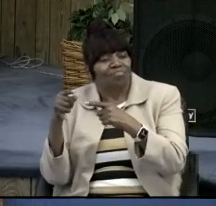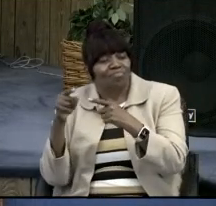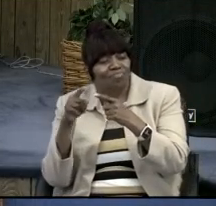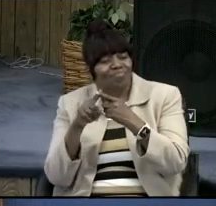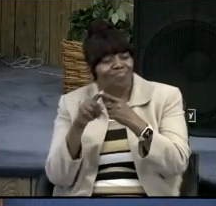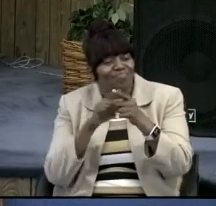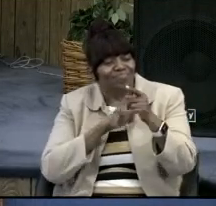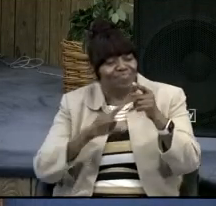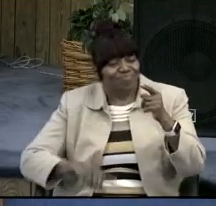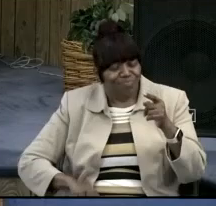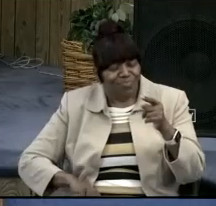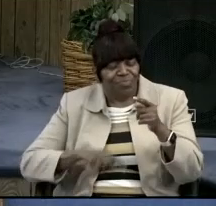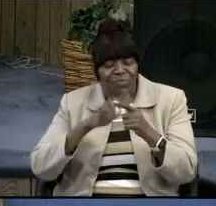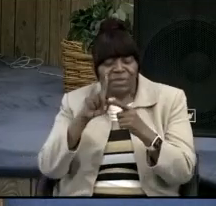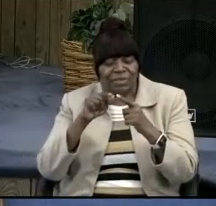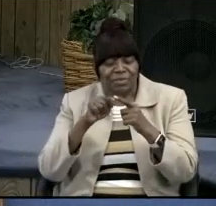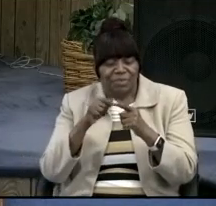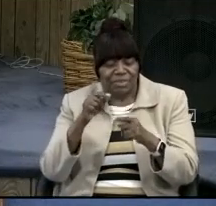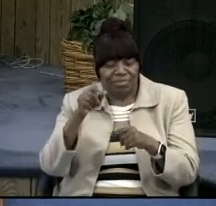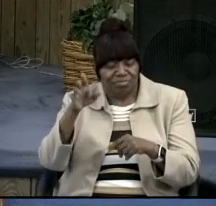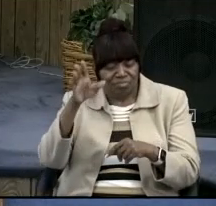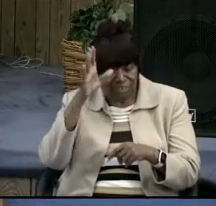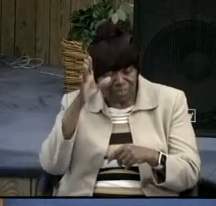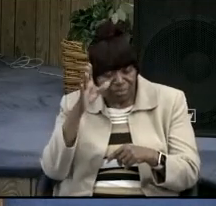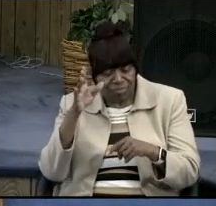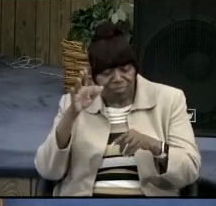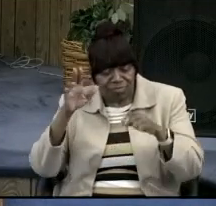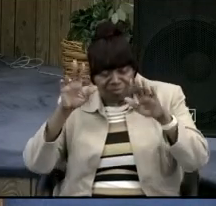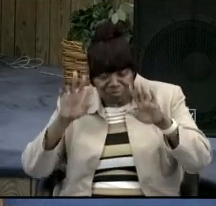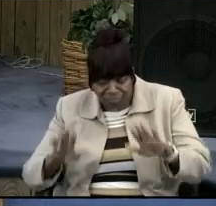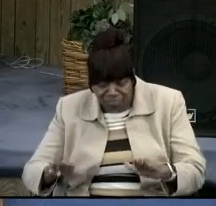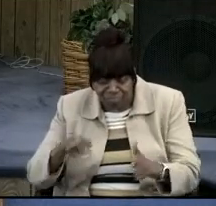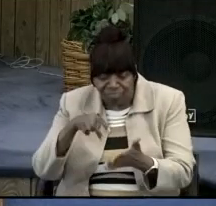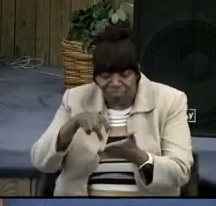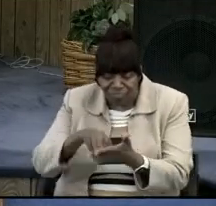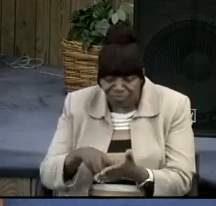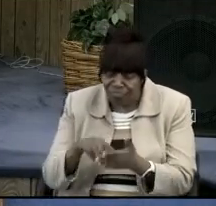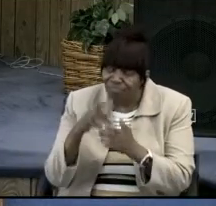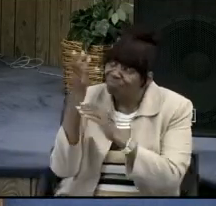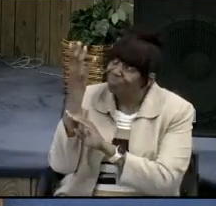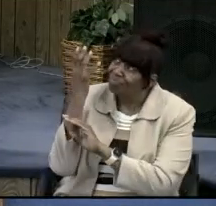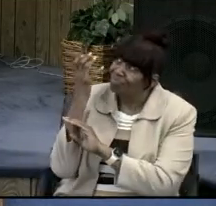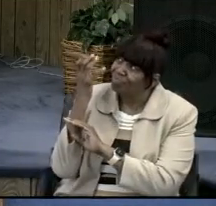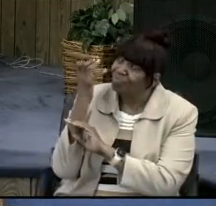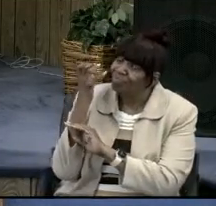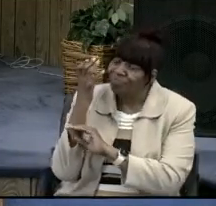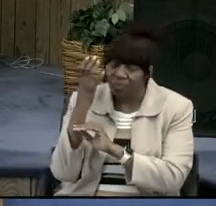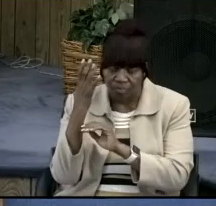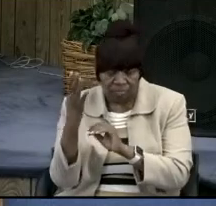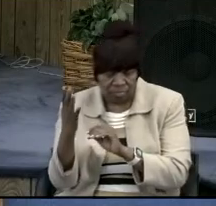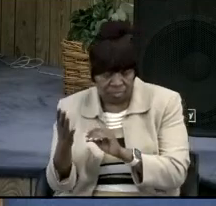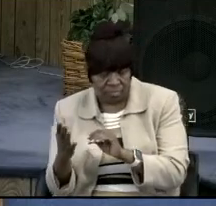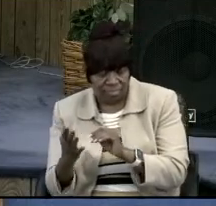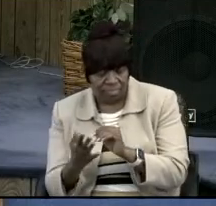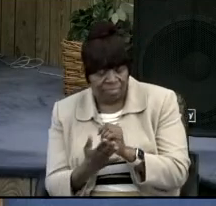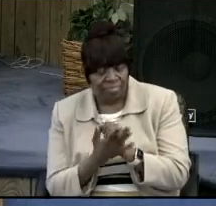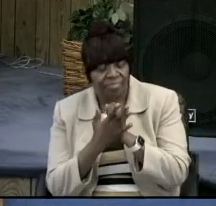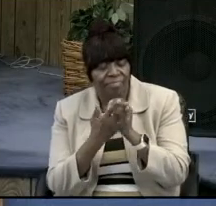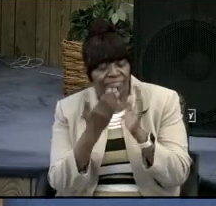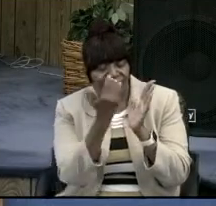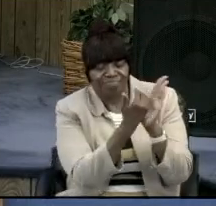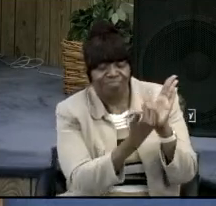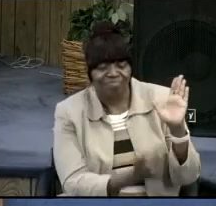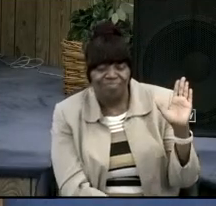prayer. When daddy was down, he went down on his knees and said, Lord, help my unbelief. Put it on the